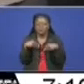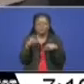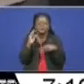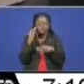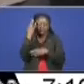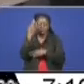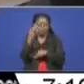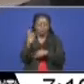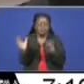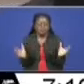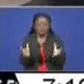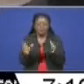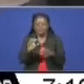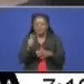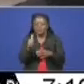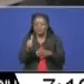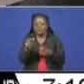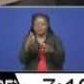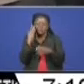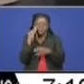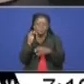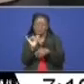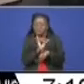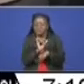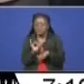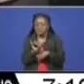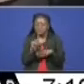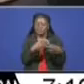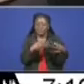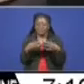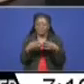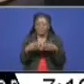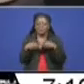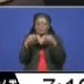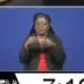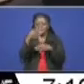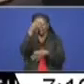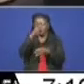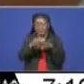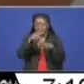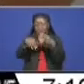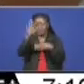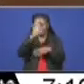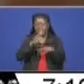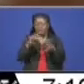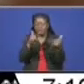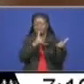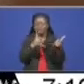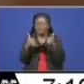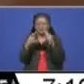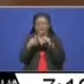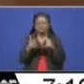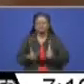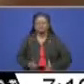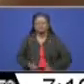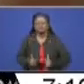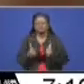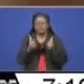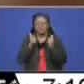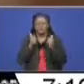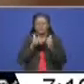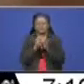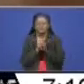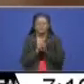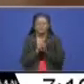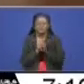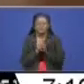Johnson urges others going through a similar battle to put their faith in God and to fight to live. Cleopatra Murphy, SAT&S